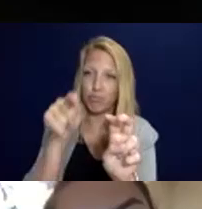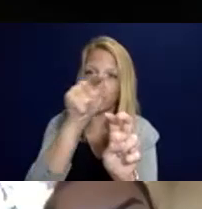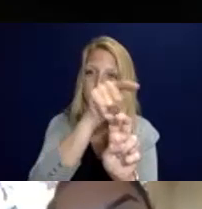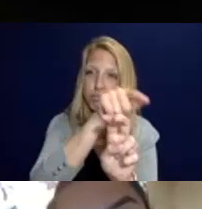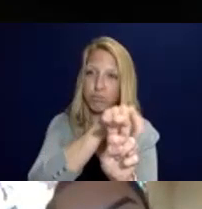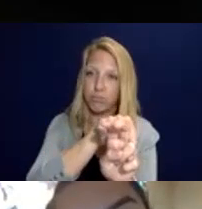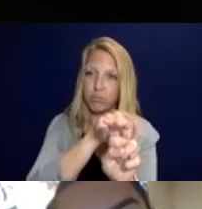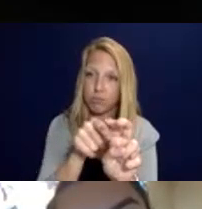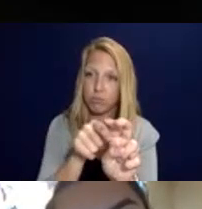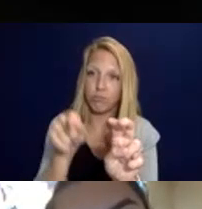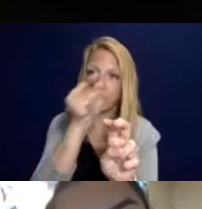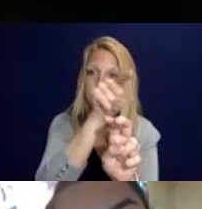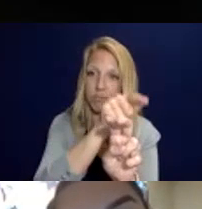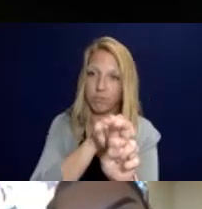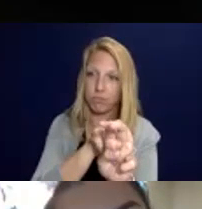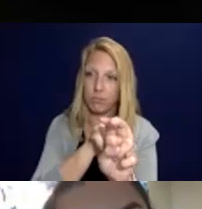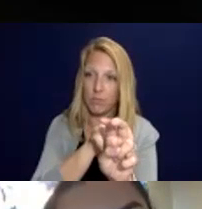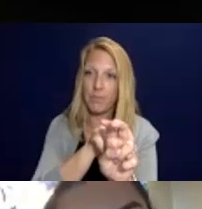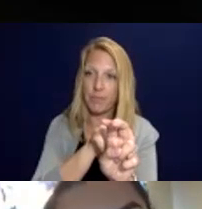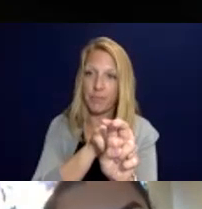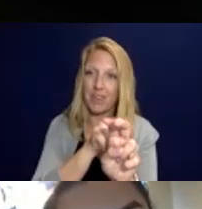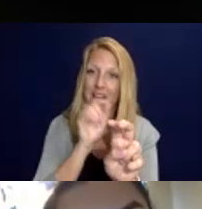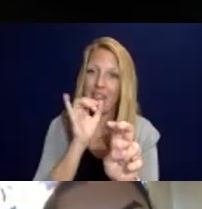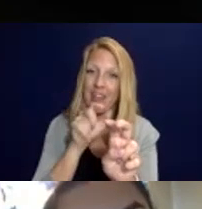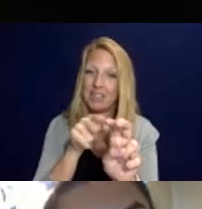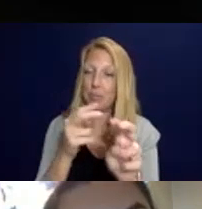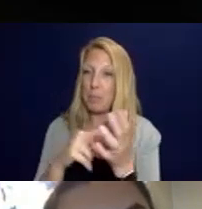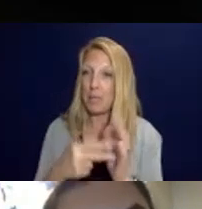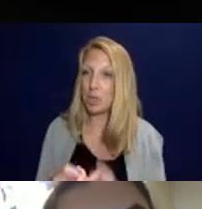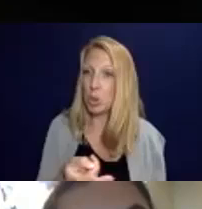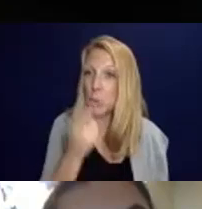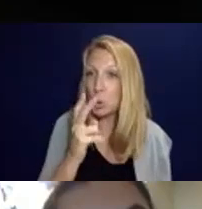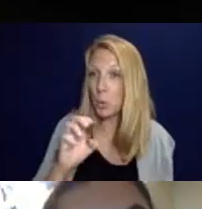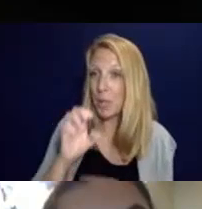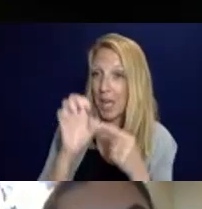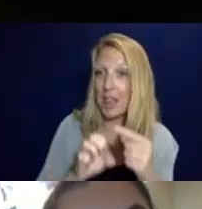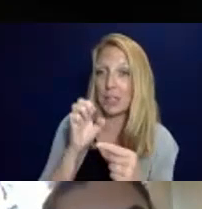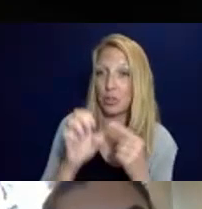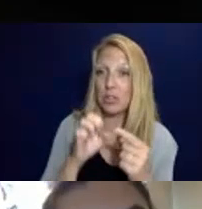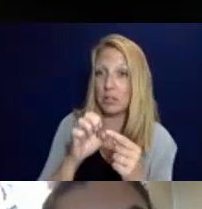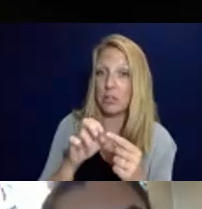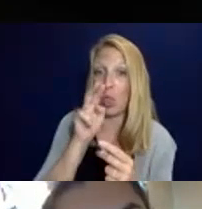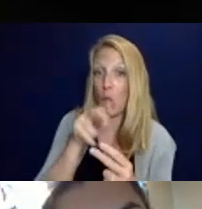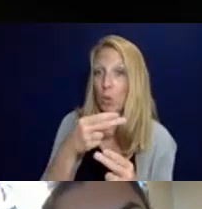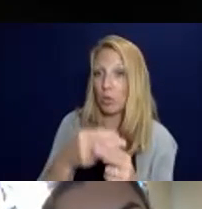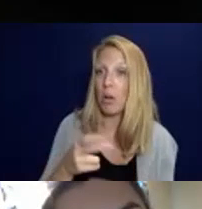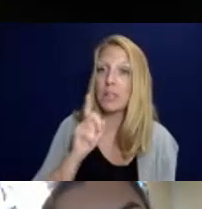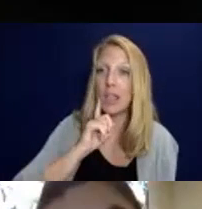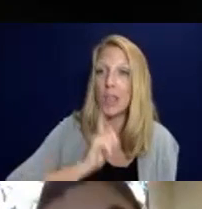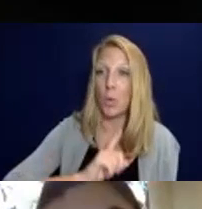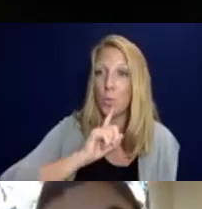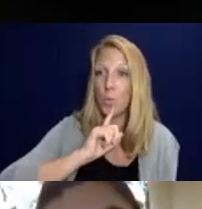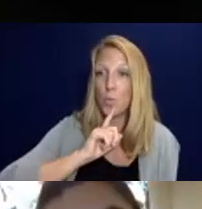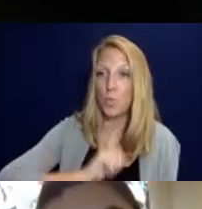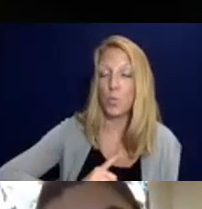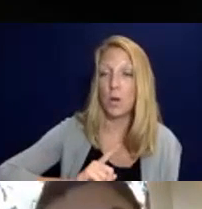oval shape that you see there. Those are two electrons, and those guys are called lone pair. They're